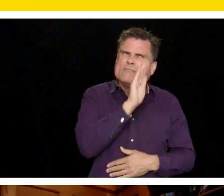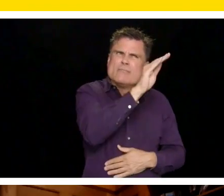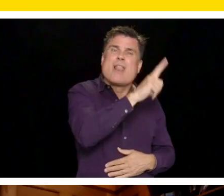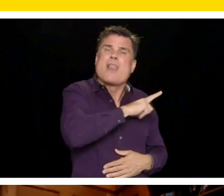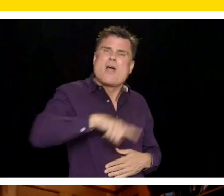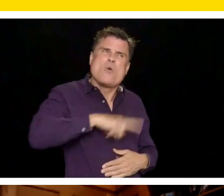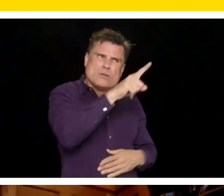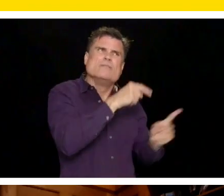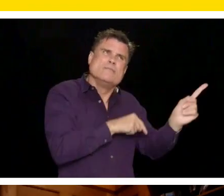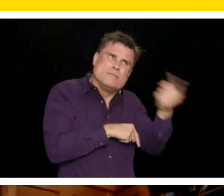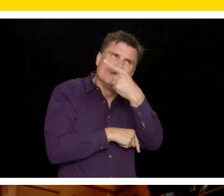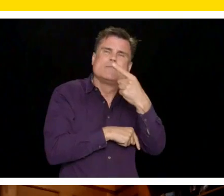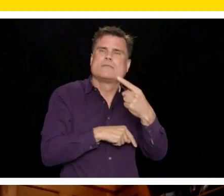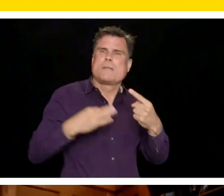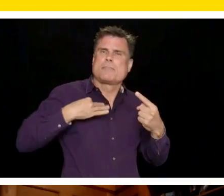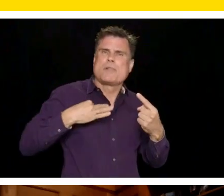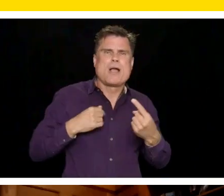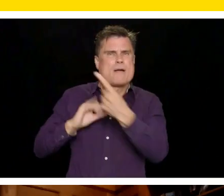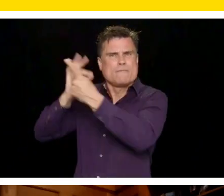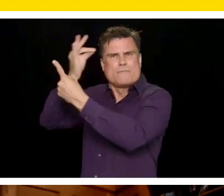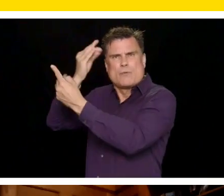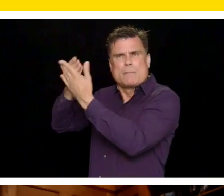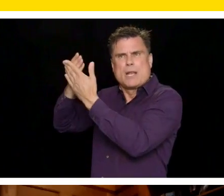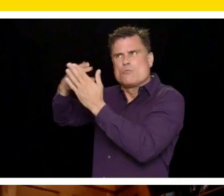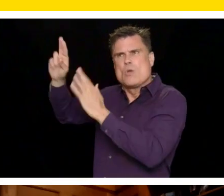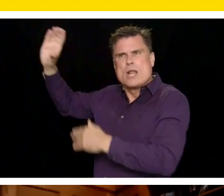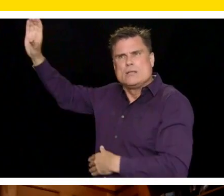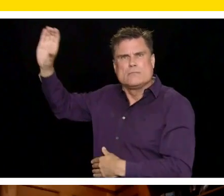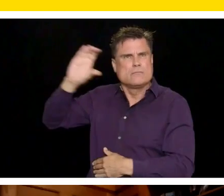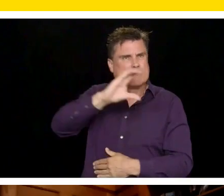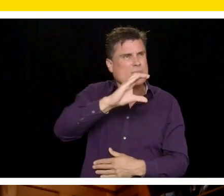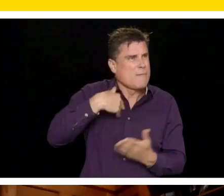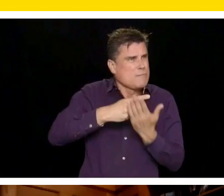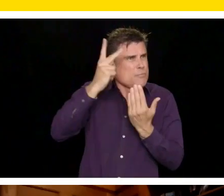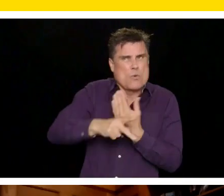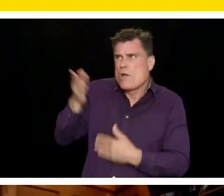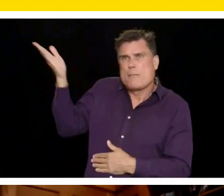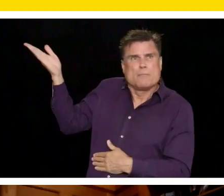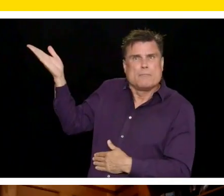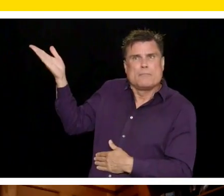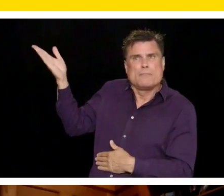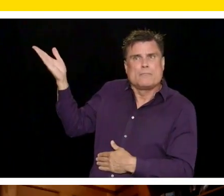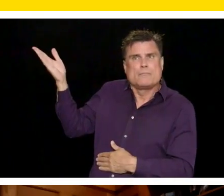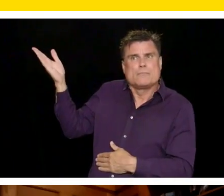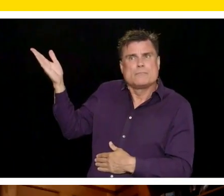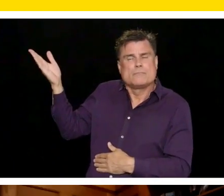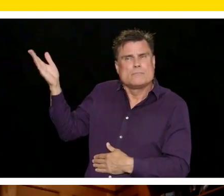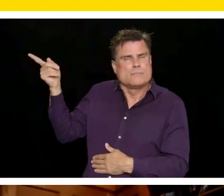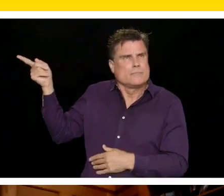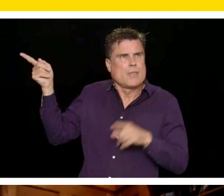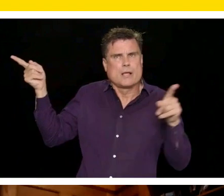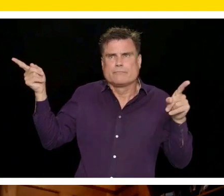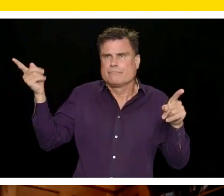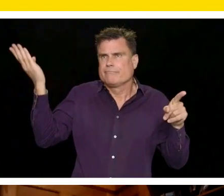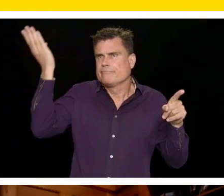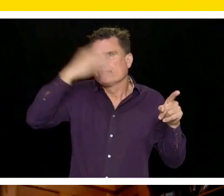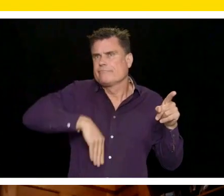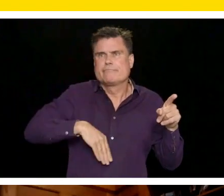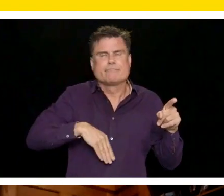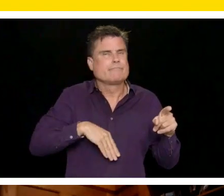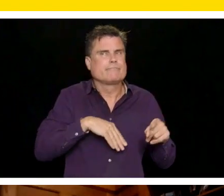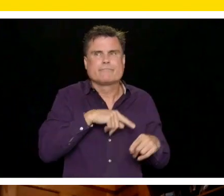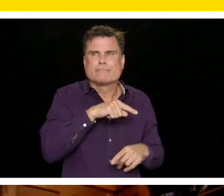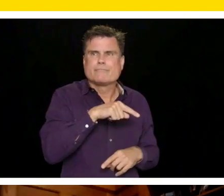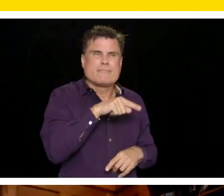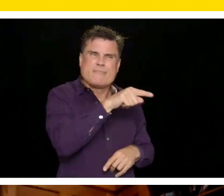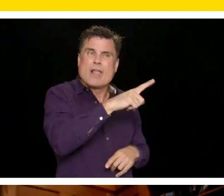Thanks, Jenny. Where do I start on the particular topic? This is something that I